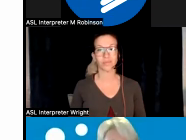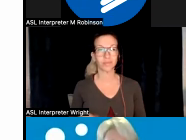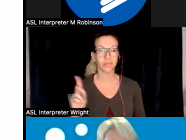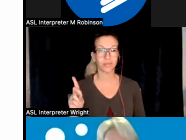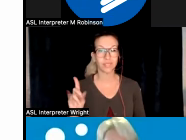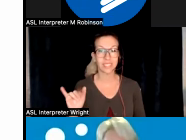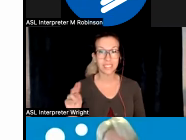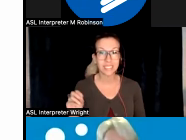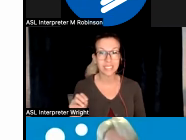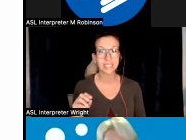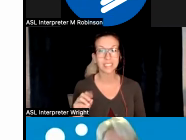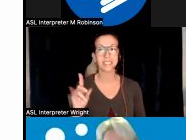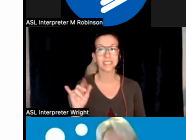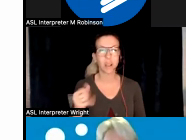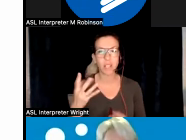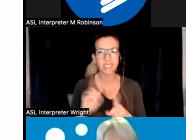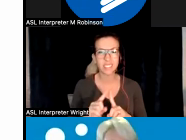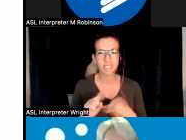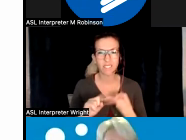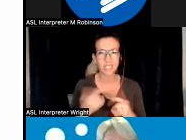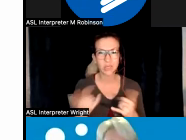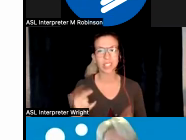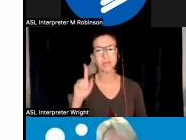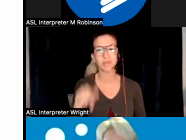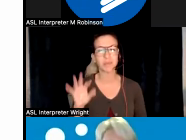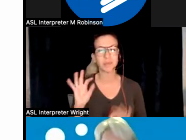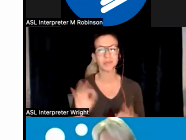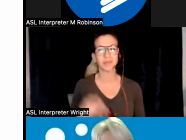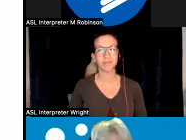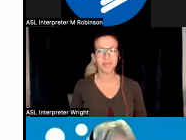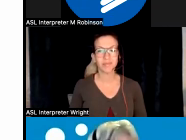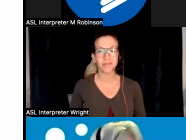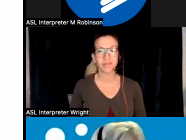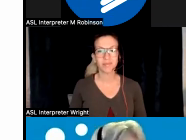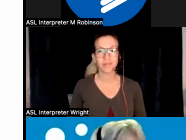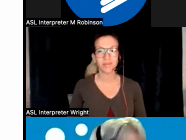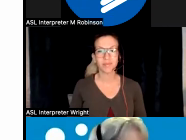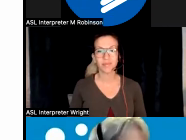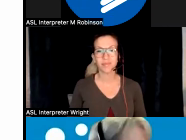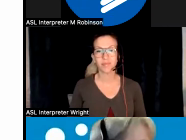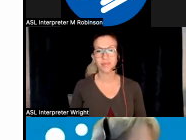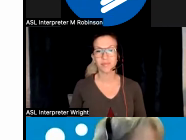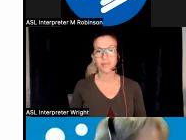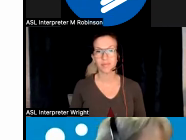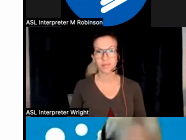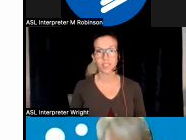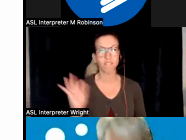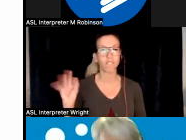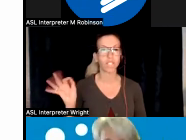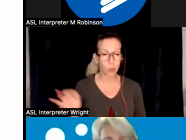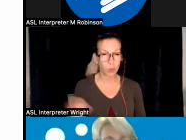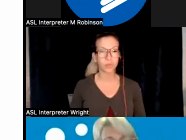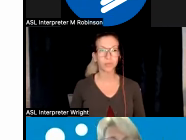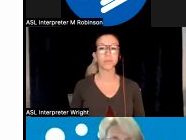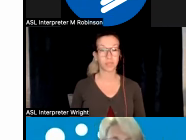Dina, lots of friends on the call today. Wonderful. Excellent. Okay. Fresno. Excellent. A lot